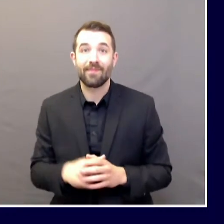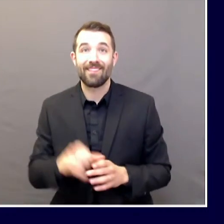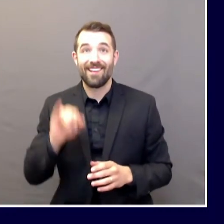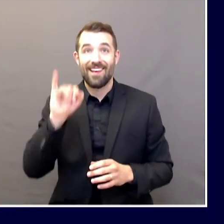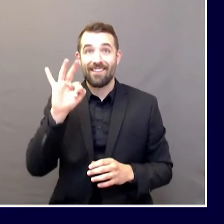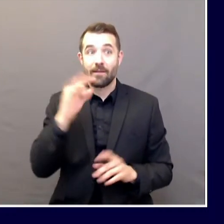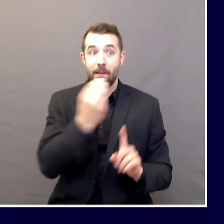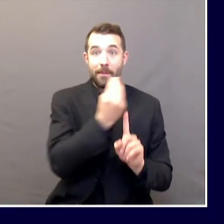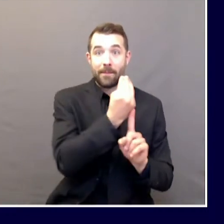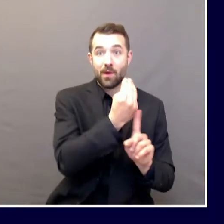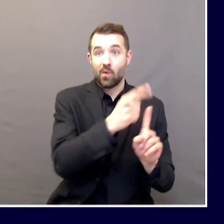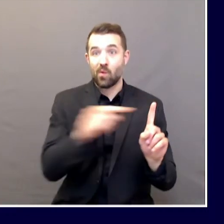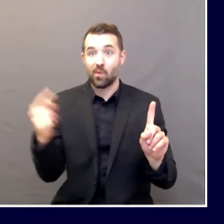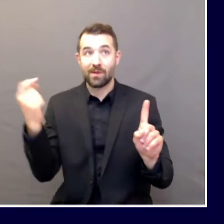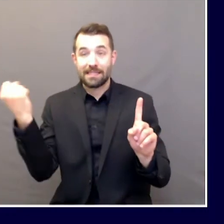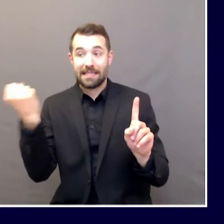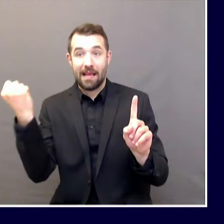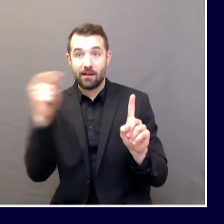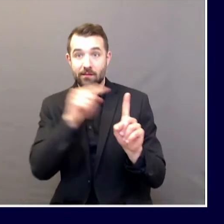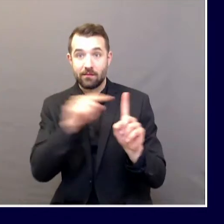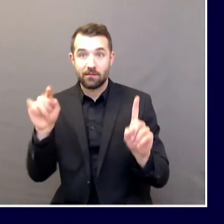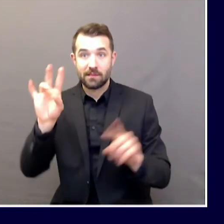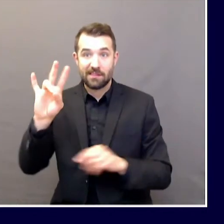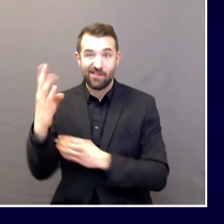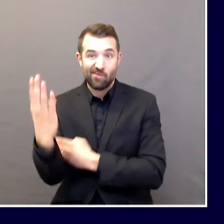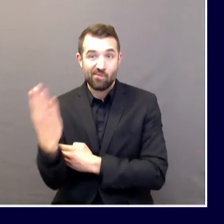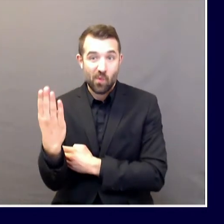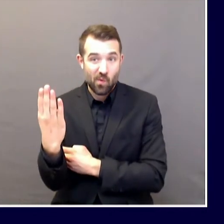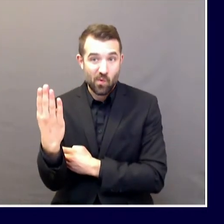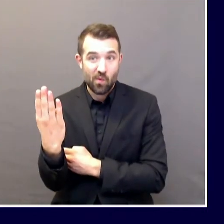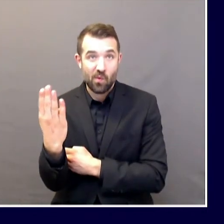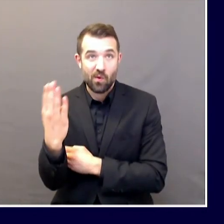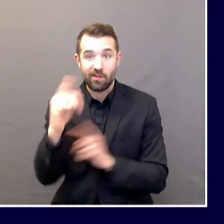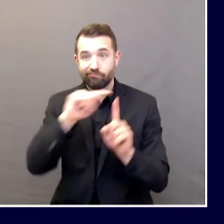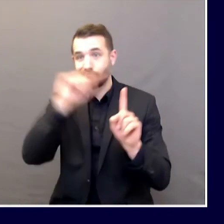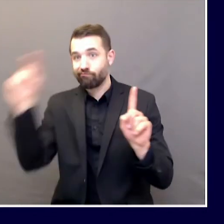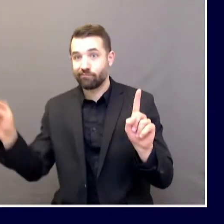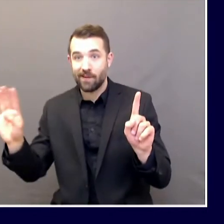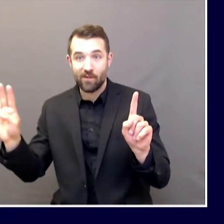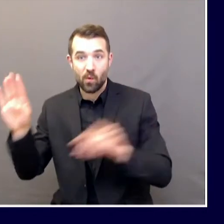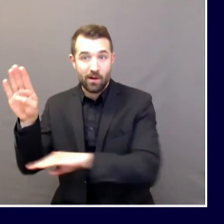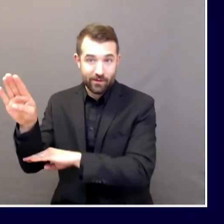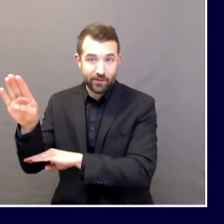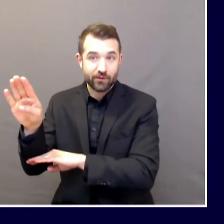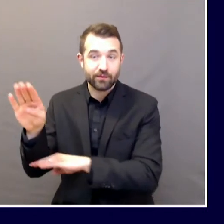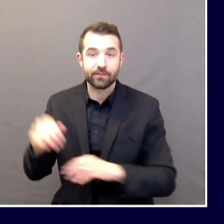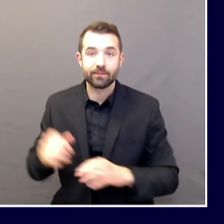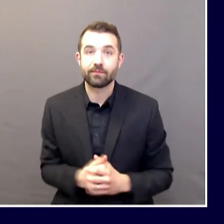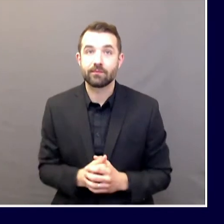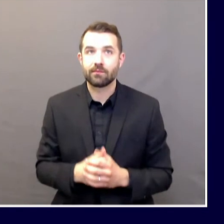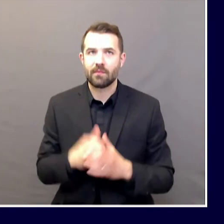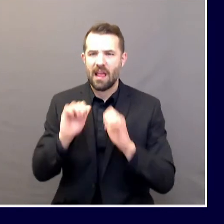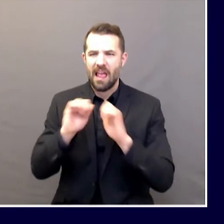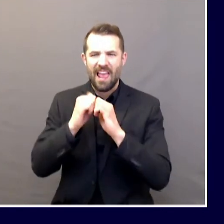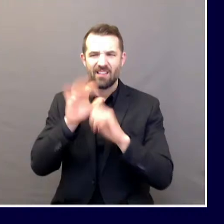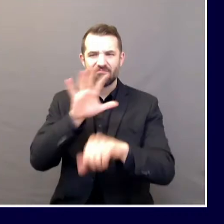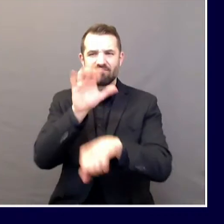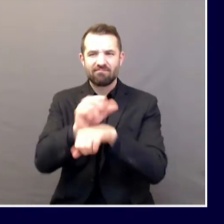from 7 a.m. to 4 p.m. In order to make an appointment for a ride, please